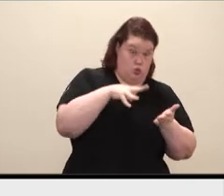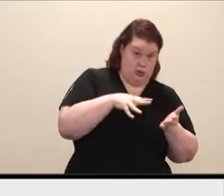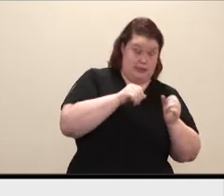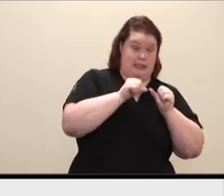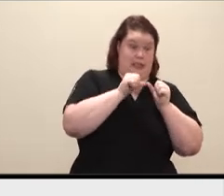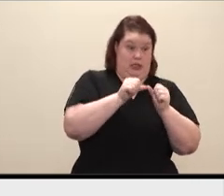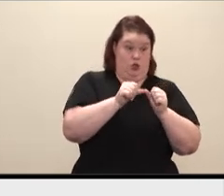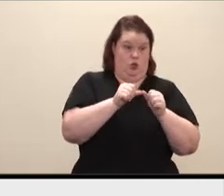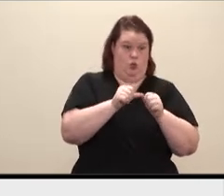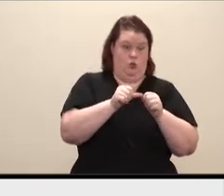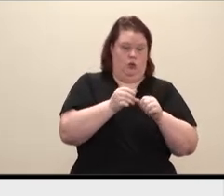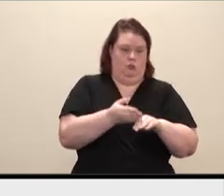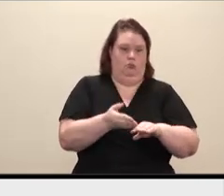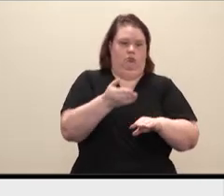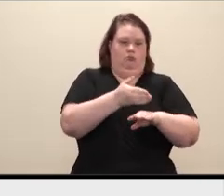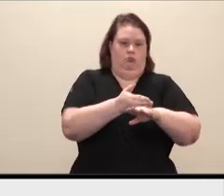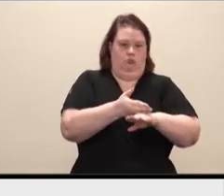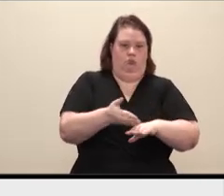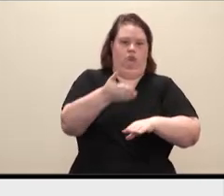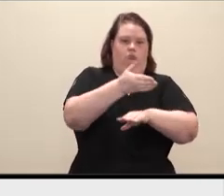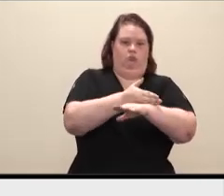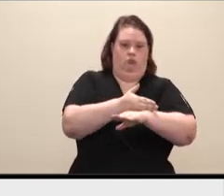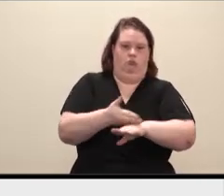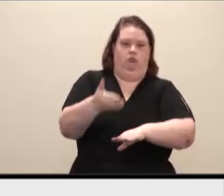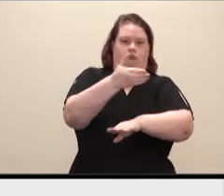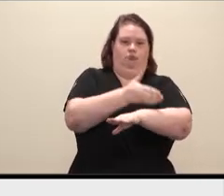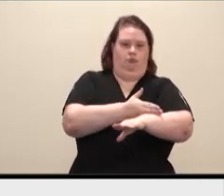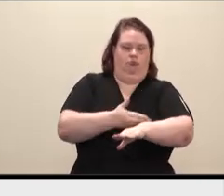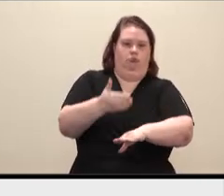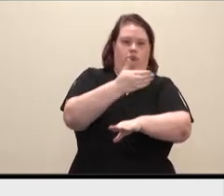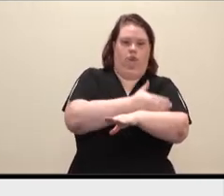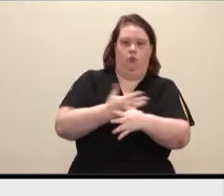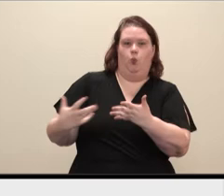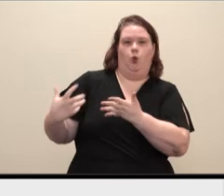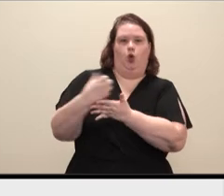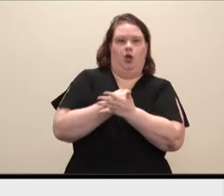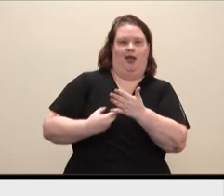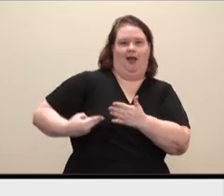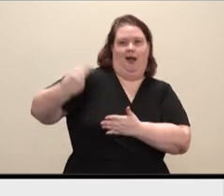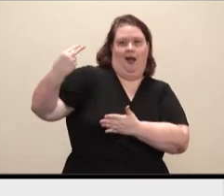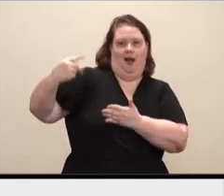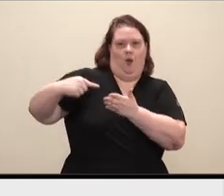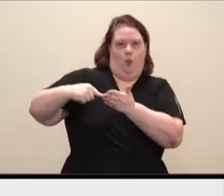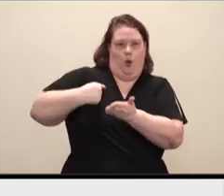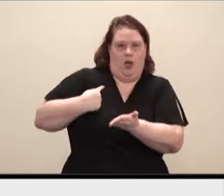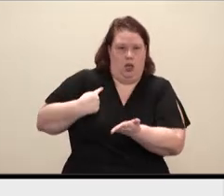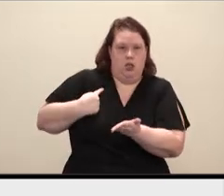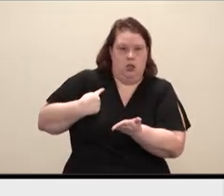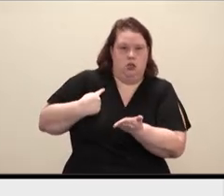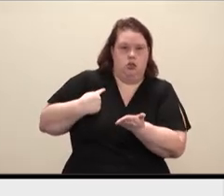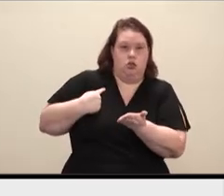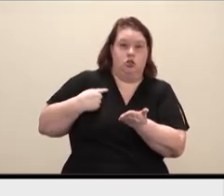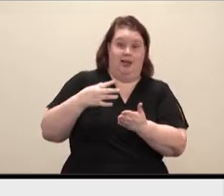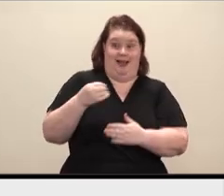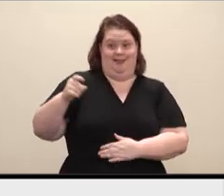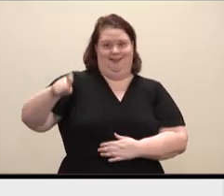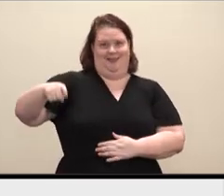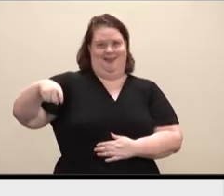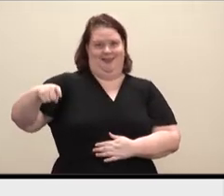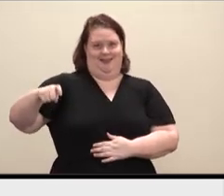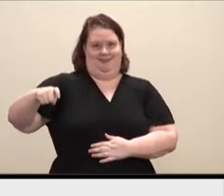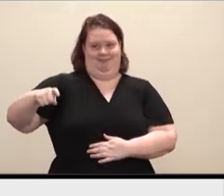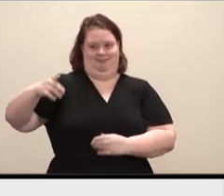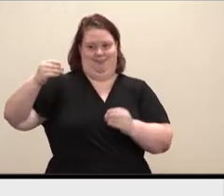bettering themselves as they go through the process. They're getting a high wage, high-demand occupation and being a teacher. We're